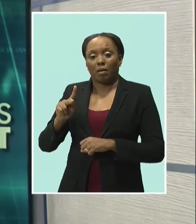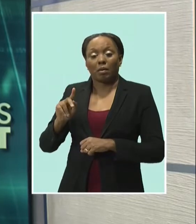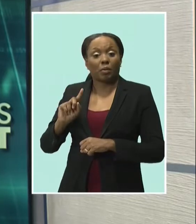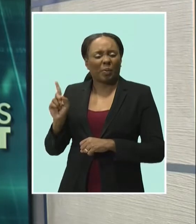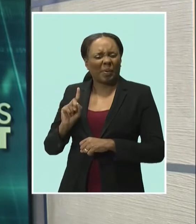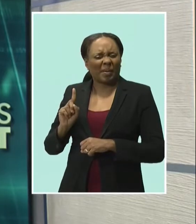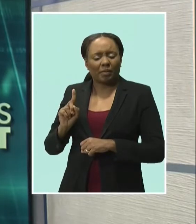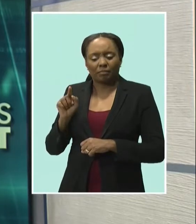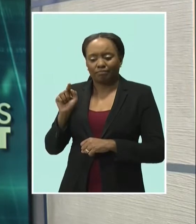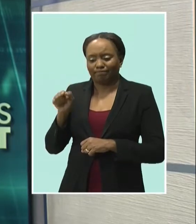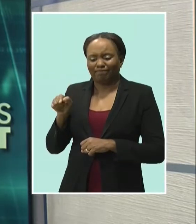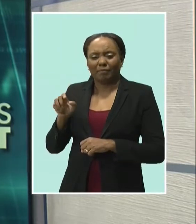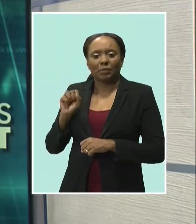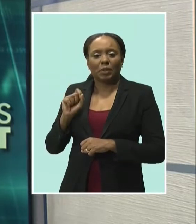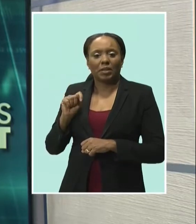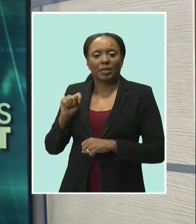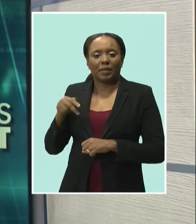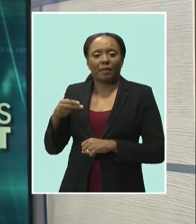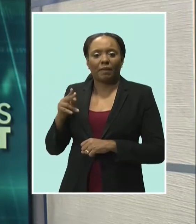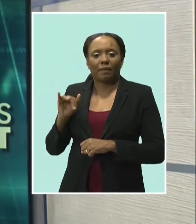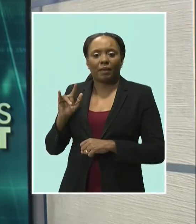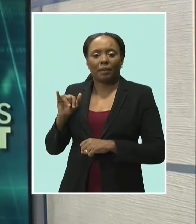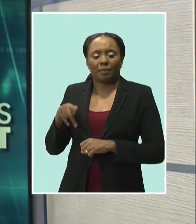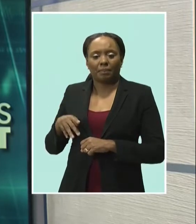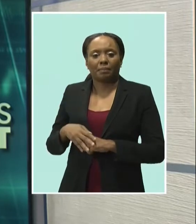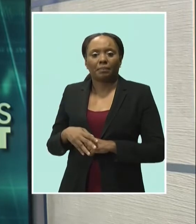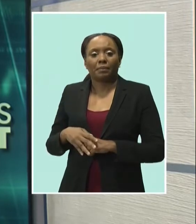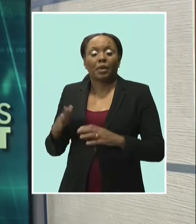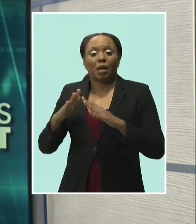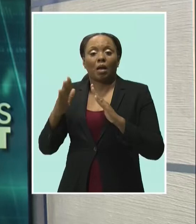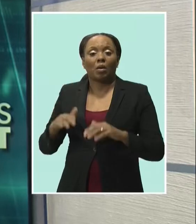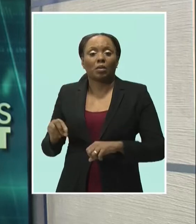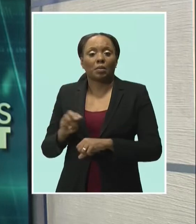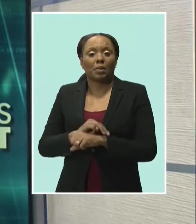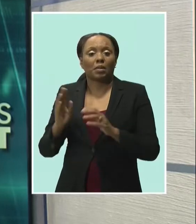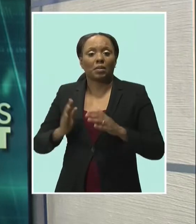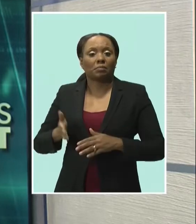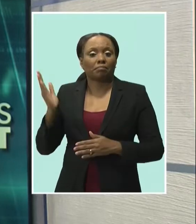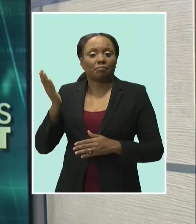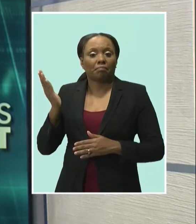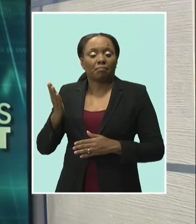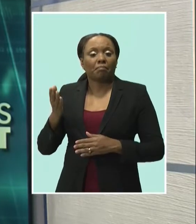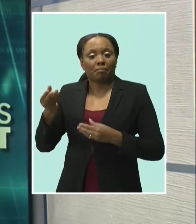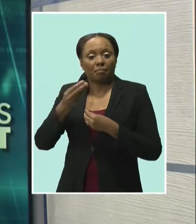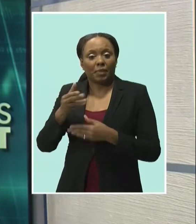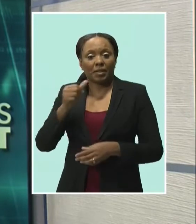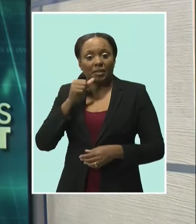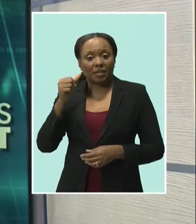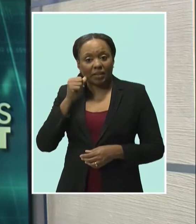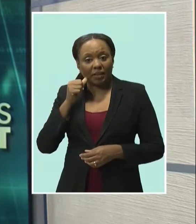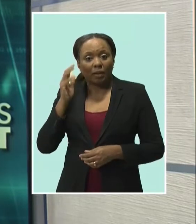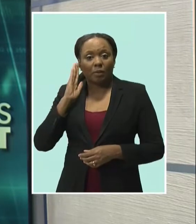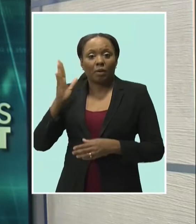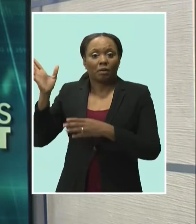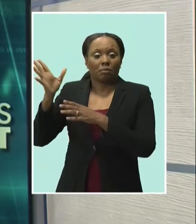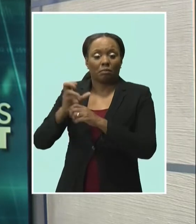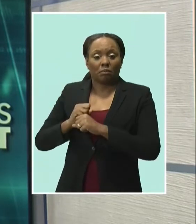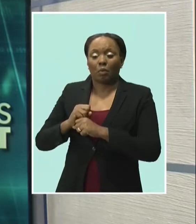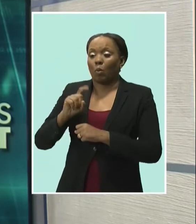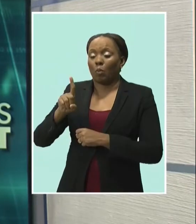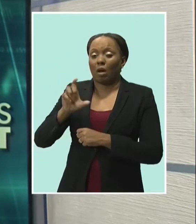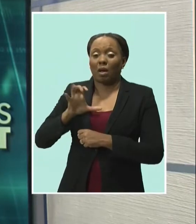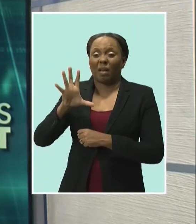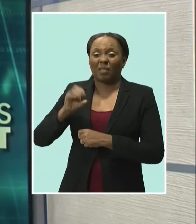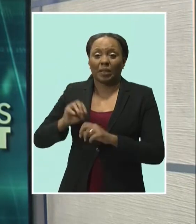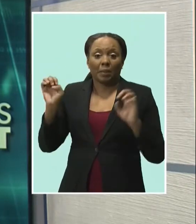conference yesterday as he provided an update on the arrival of 150 emergency houses coming from China. Dr. Duguid